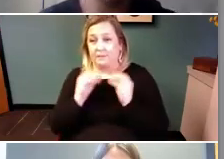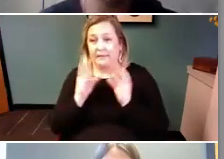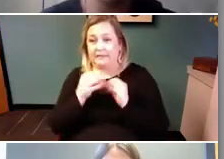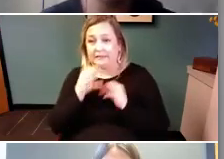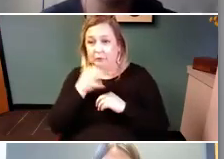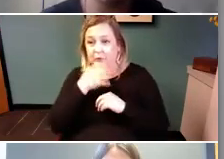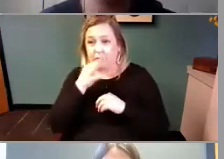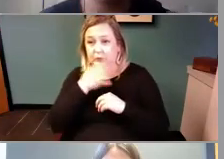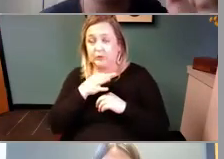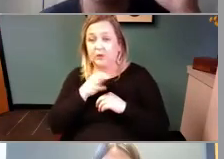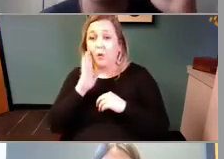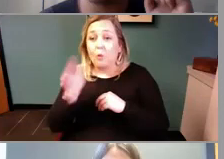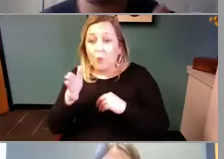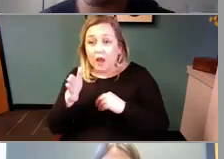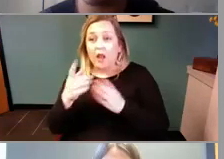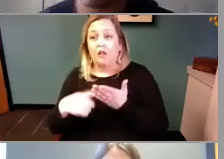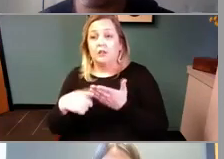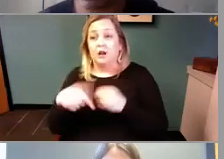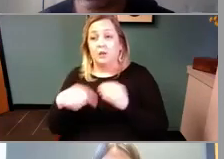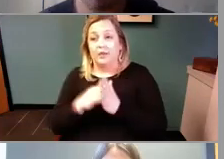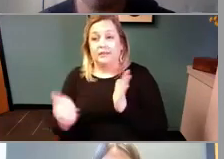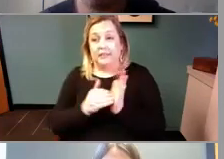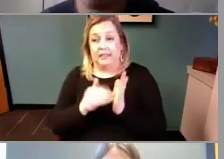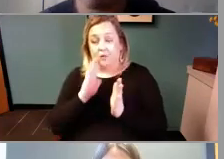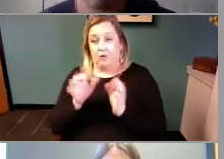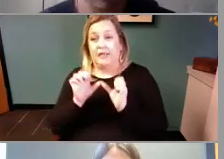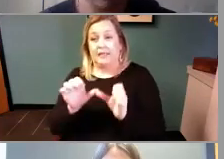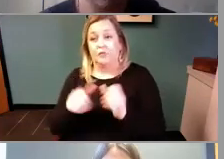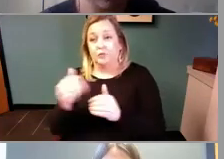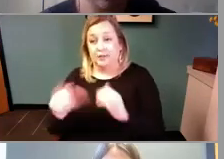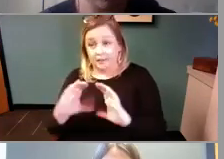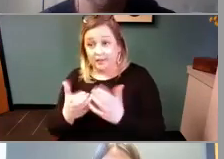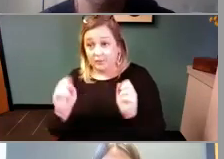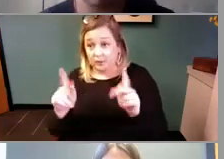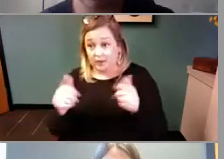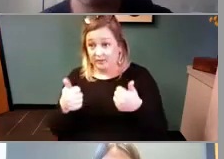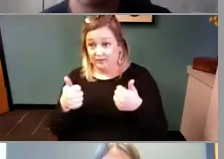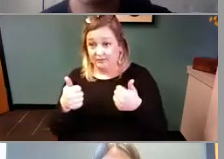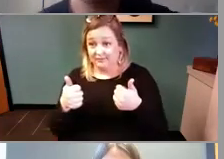again and continue this again with the strongly connected components next class. Yeah. Does that